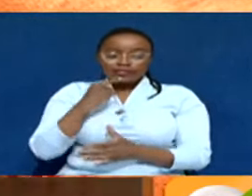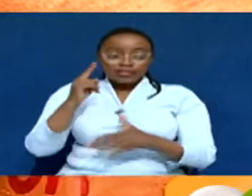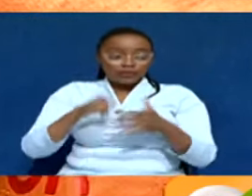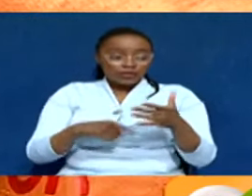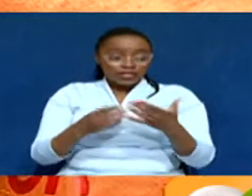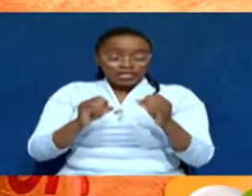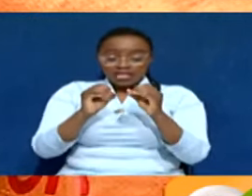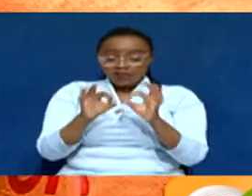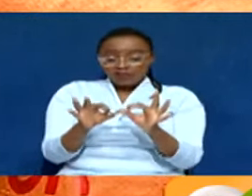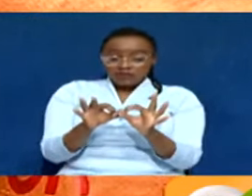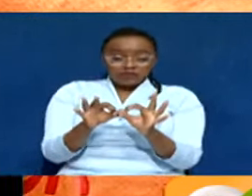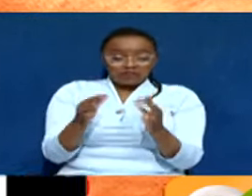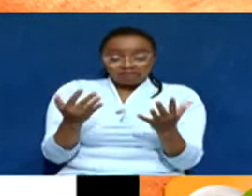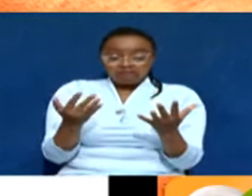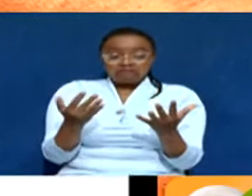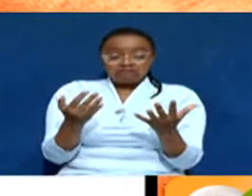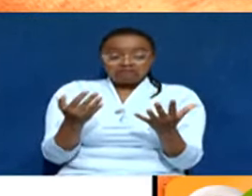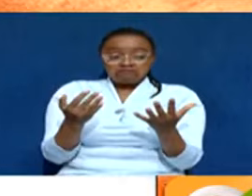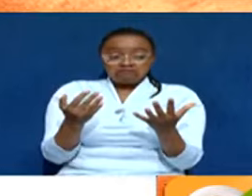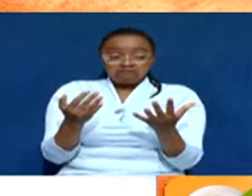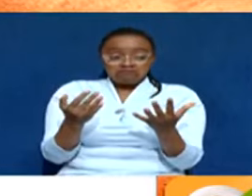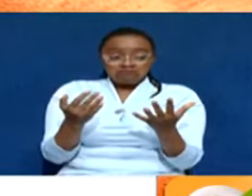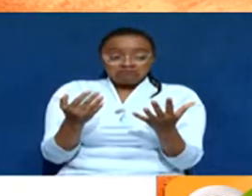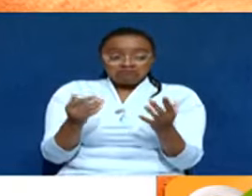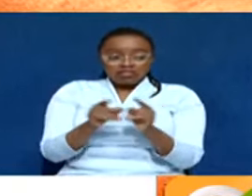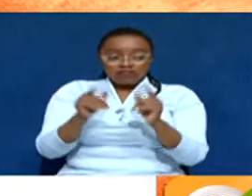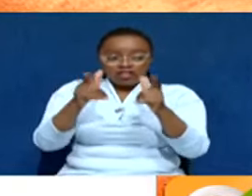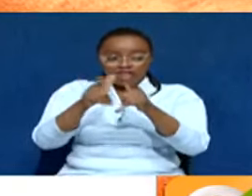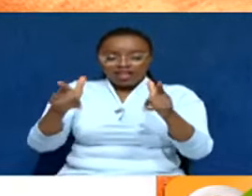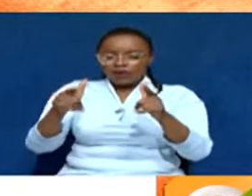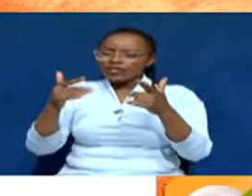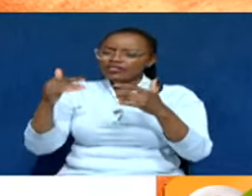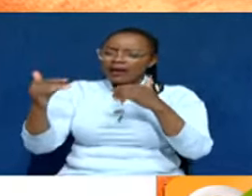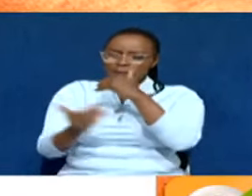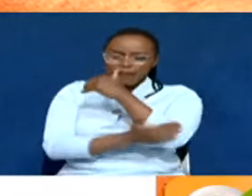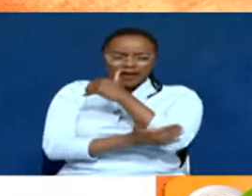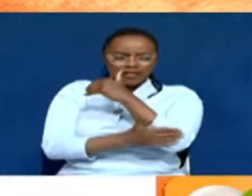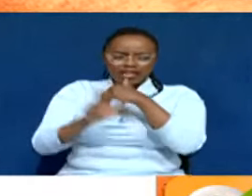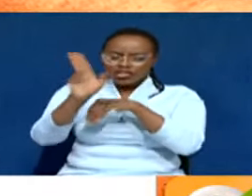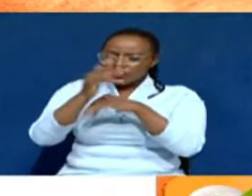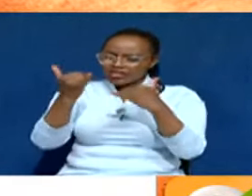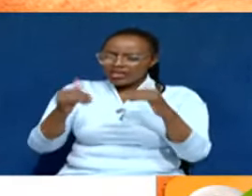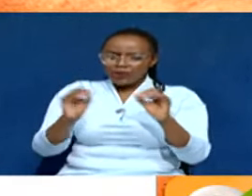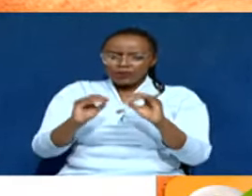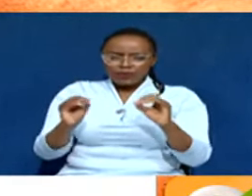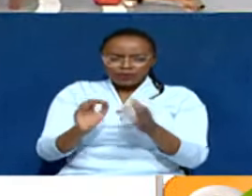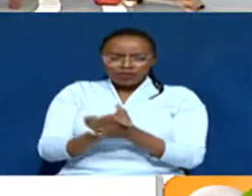Aliniambia, if ile language ile mbaya, I can't use it here.